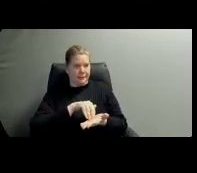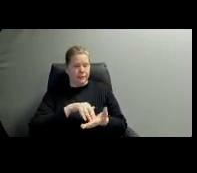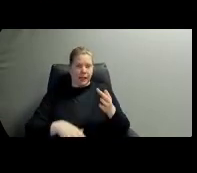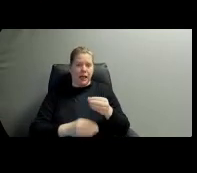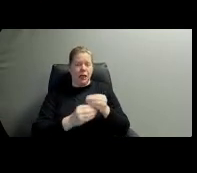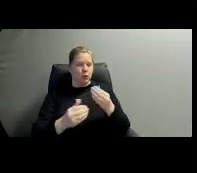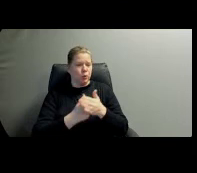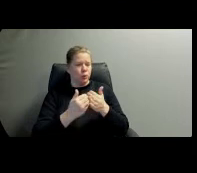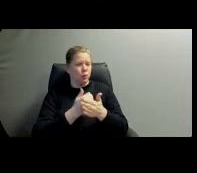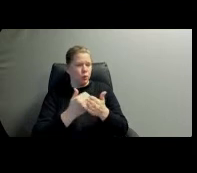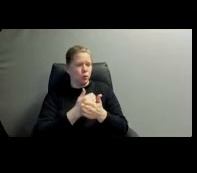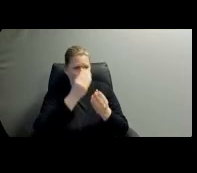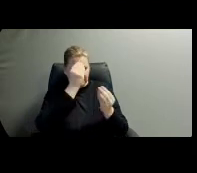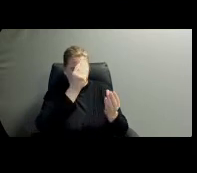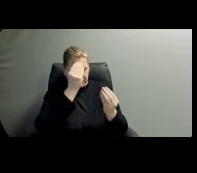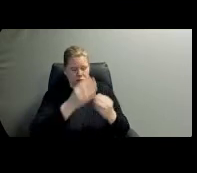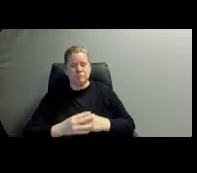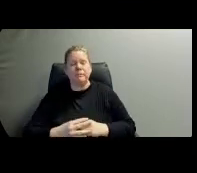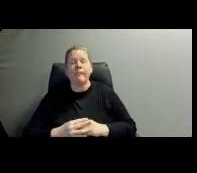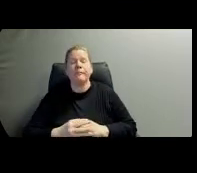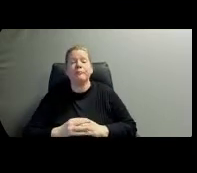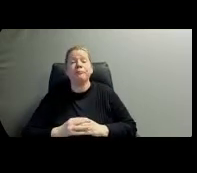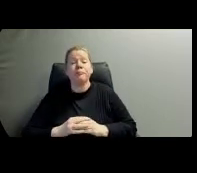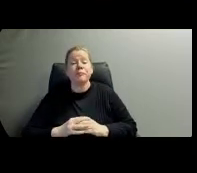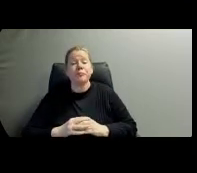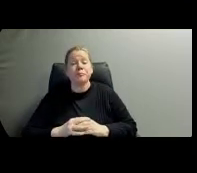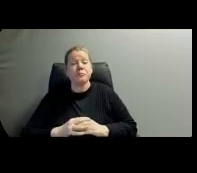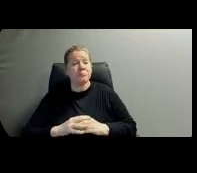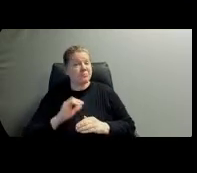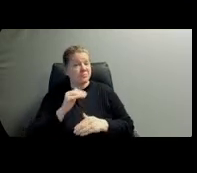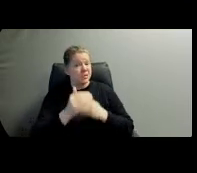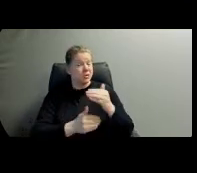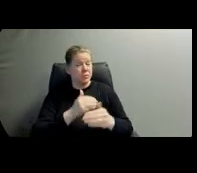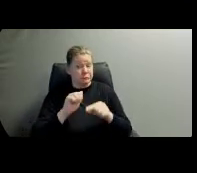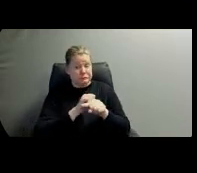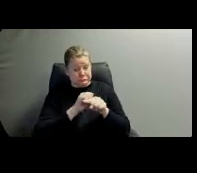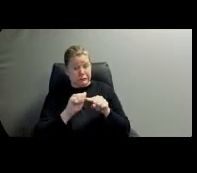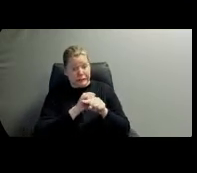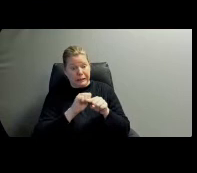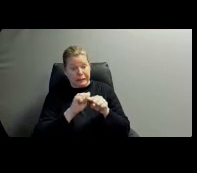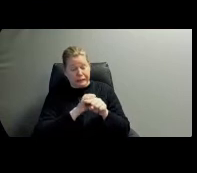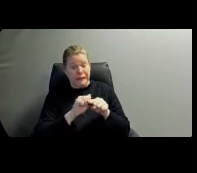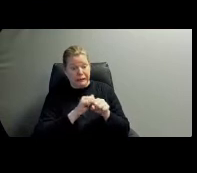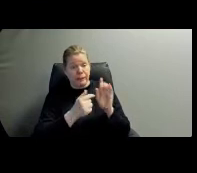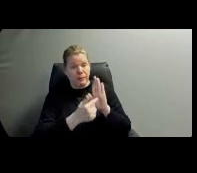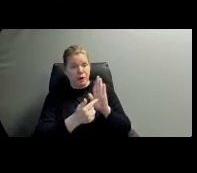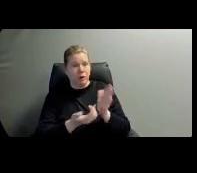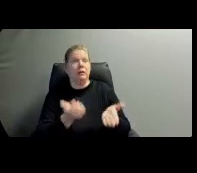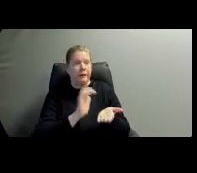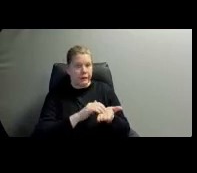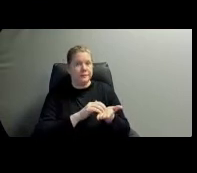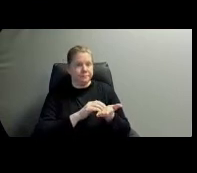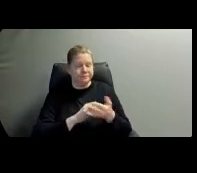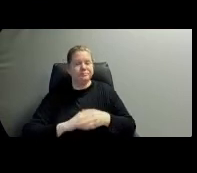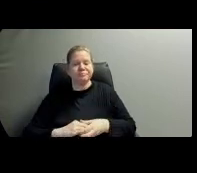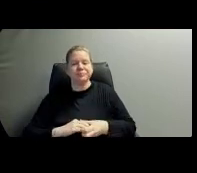receive from the devices. So that's the process of retraining or like uptraining the model